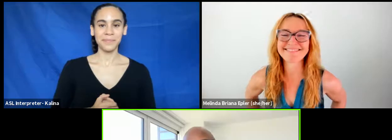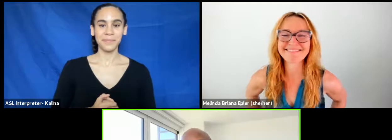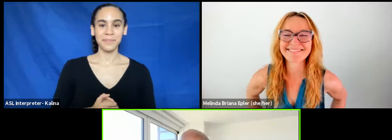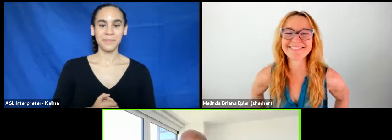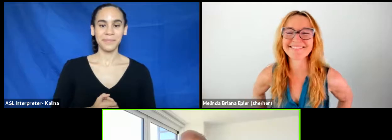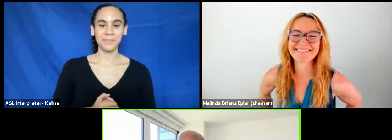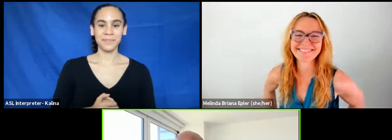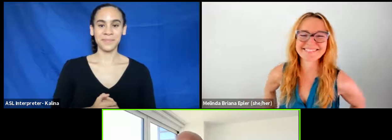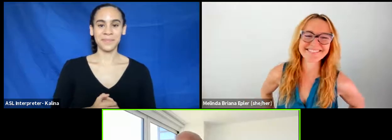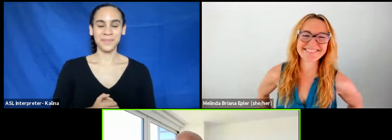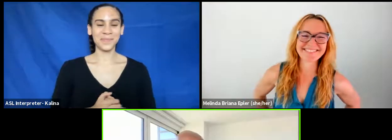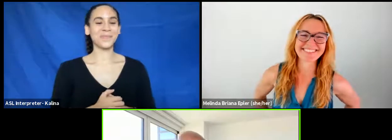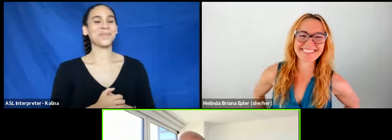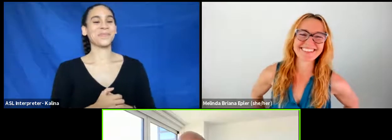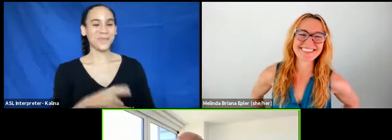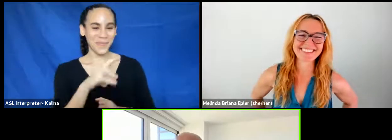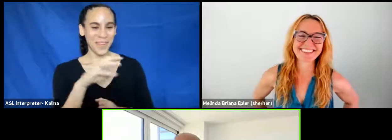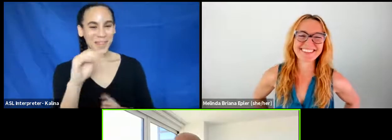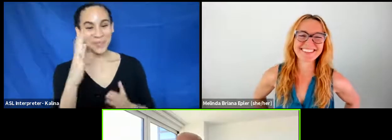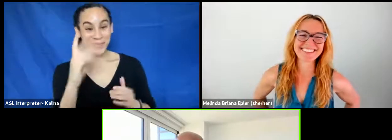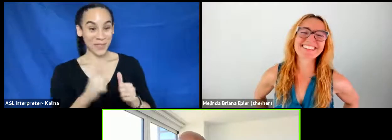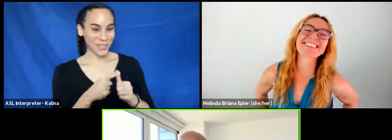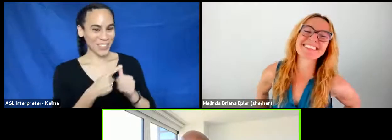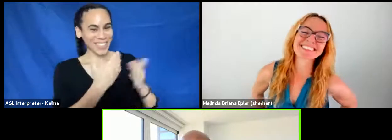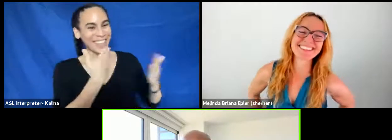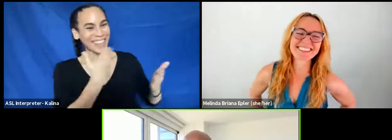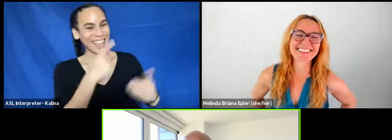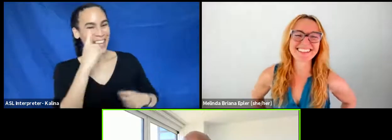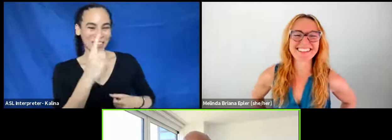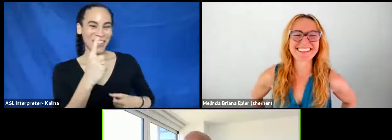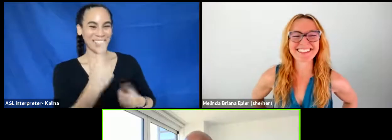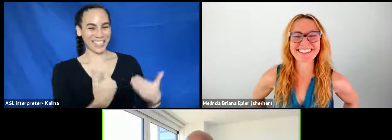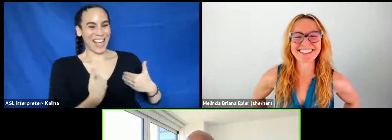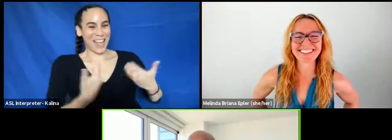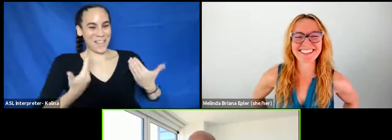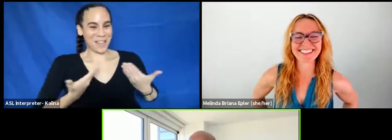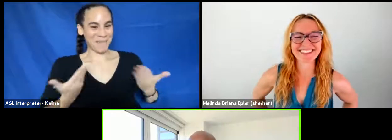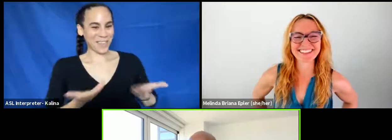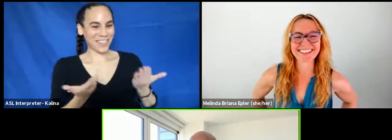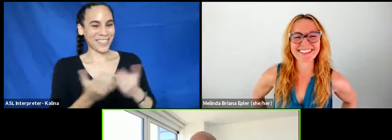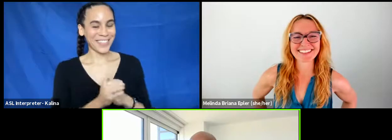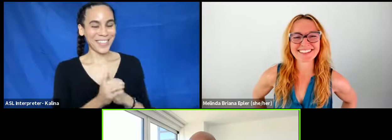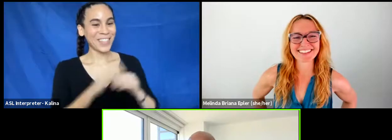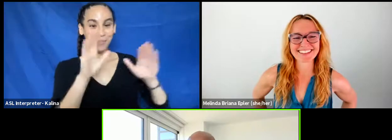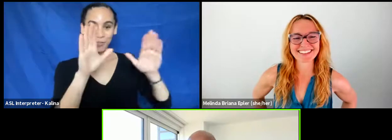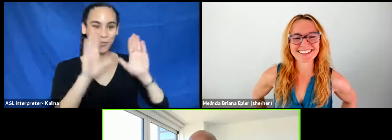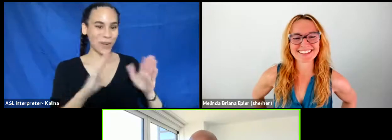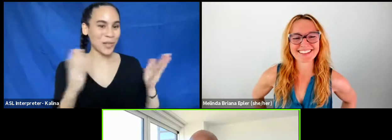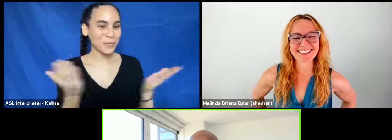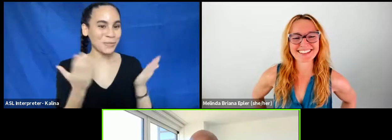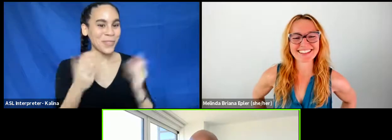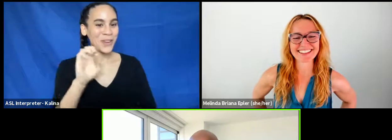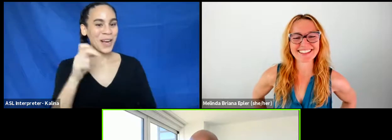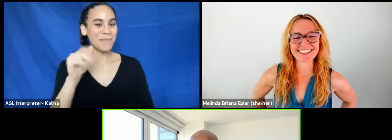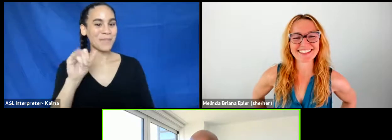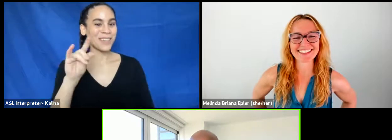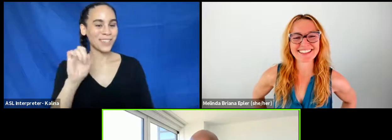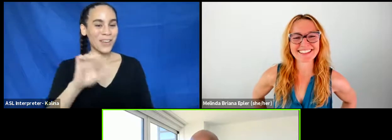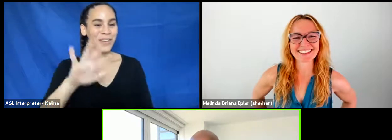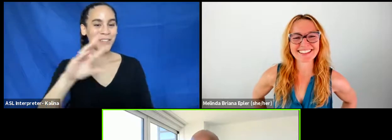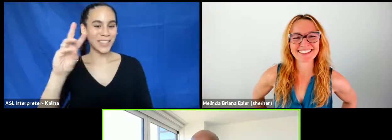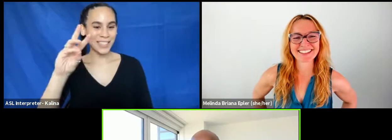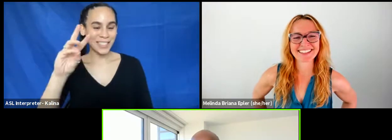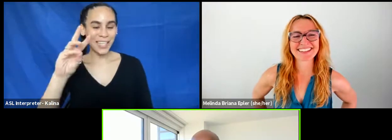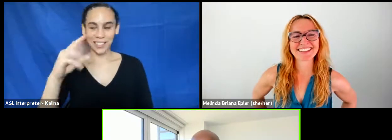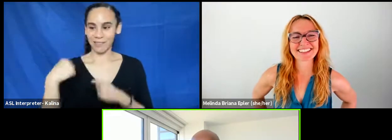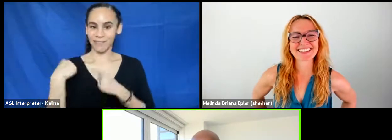First, thanks for having me. It's great that you're on episode 56. It's been awesome to see you do shows throughout the